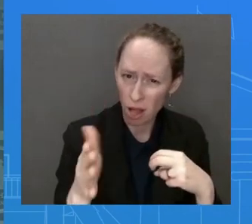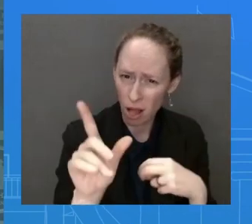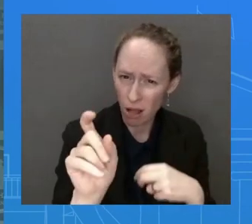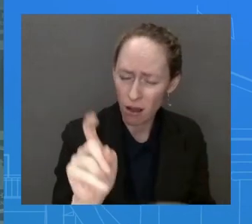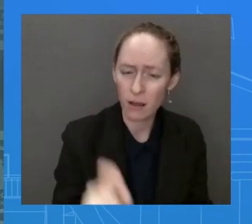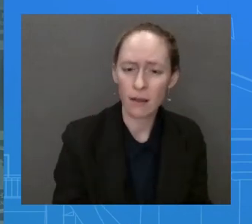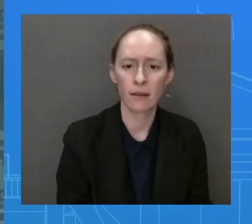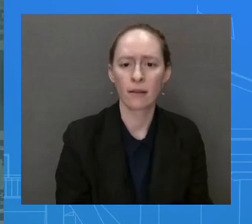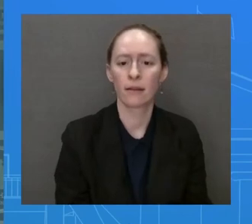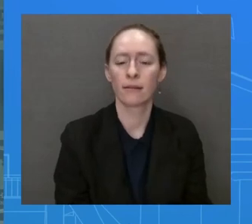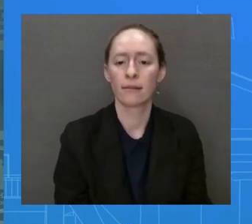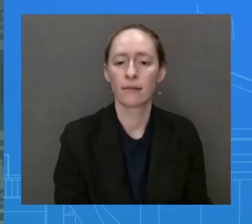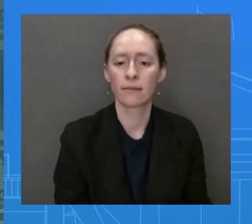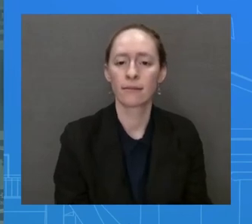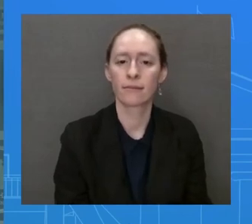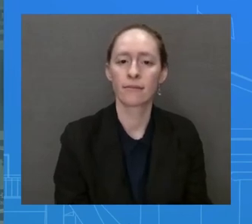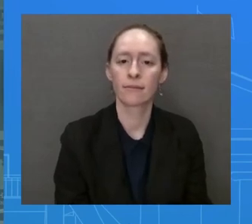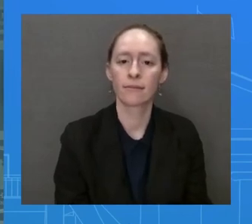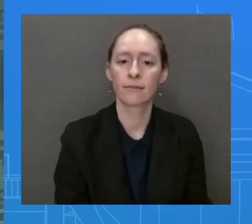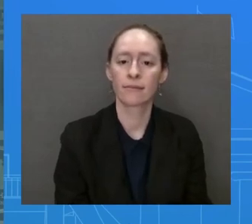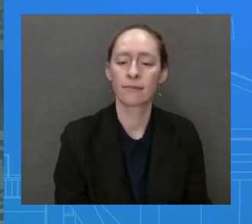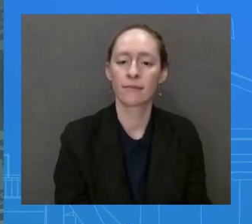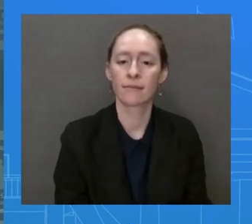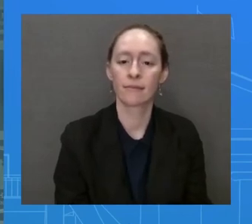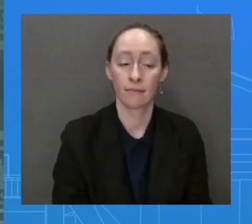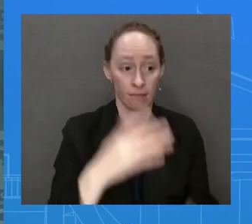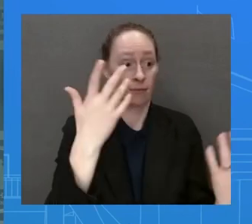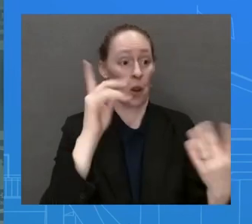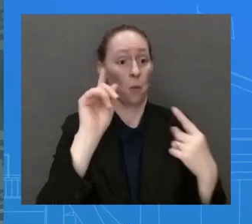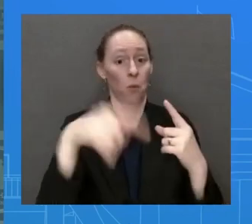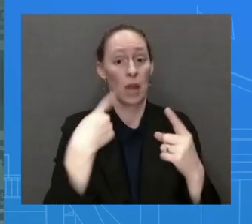you saw a statement from the President and the First Lady